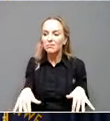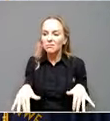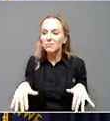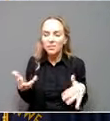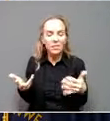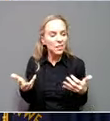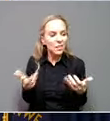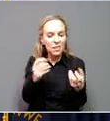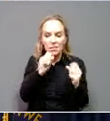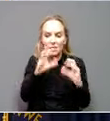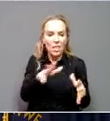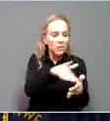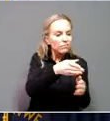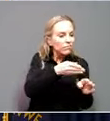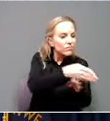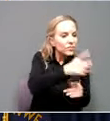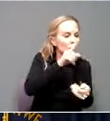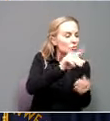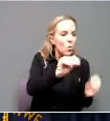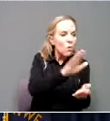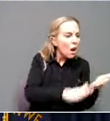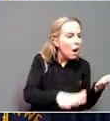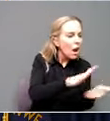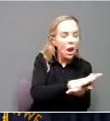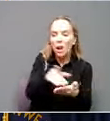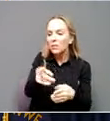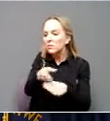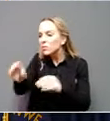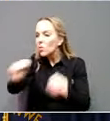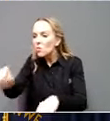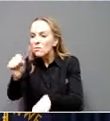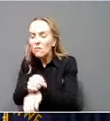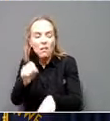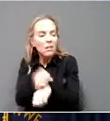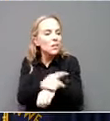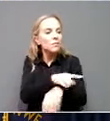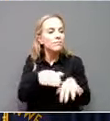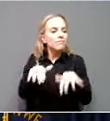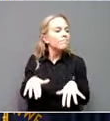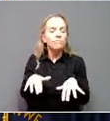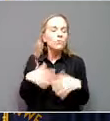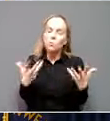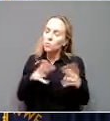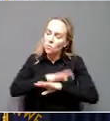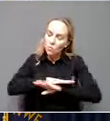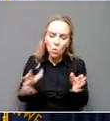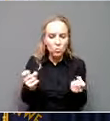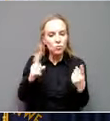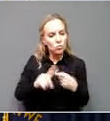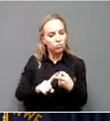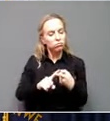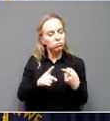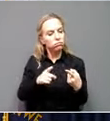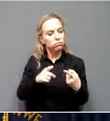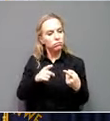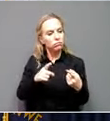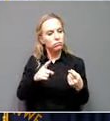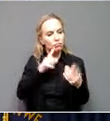that they find employers, and we hope that they find them in time. Because so many of our displaced youth